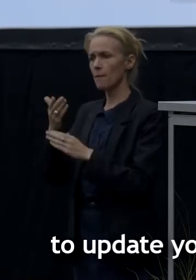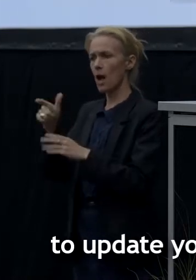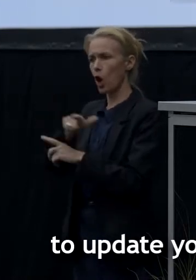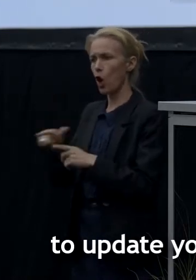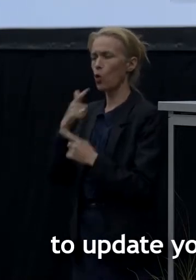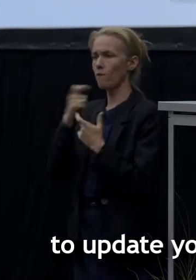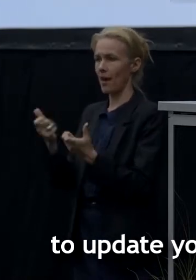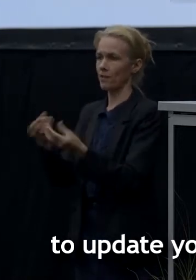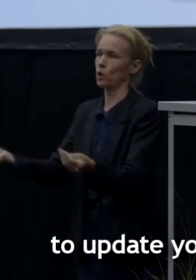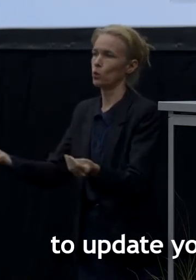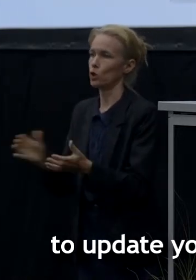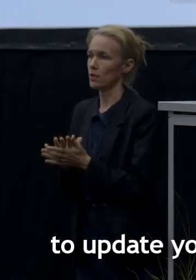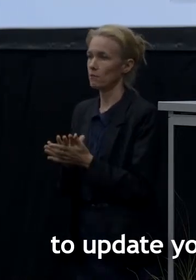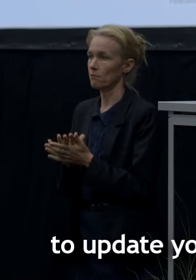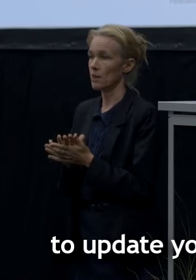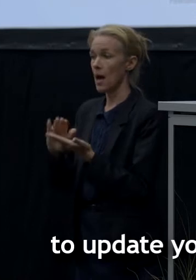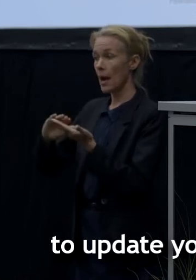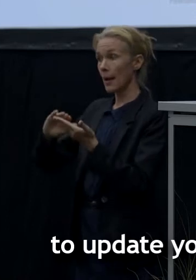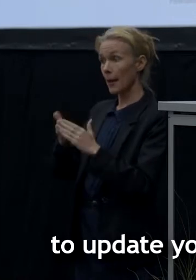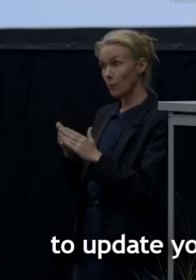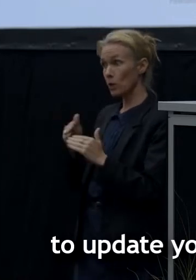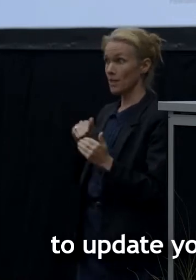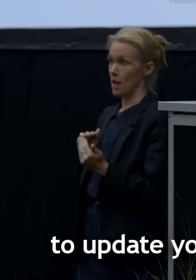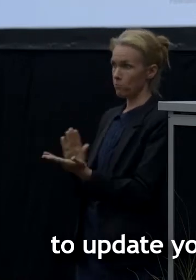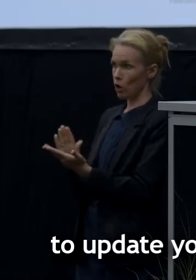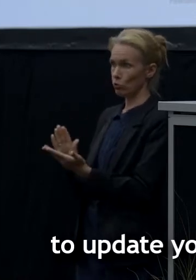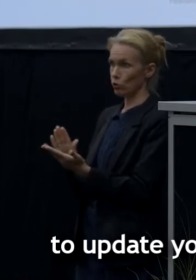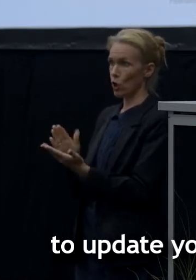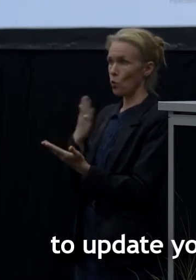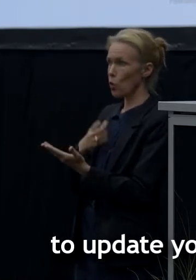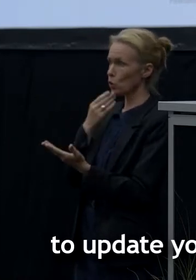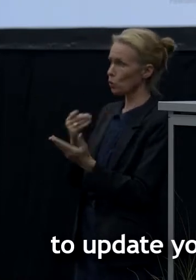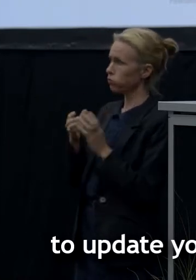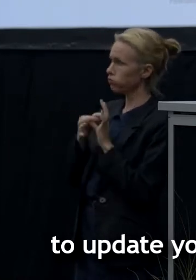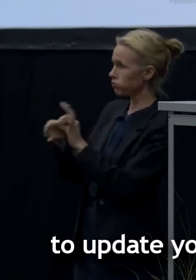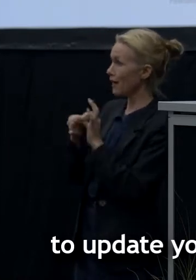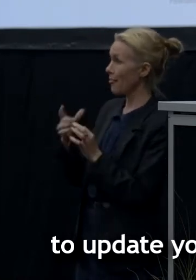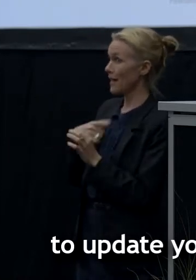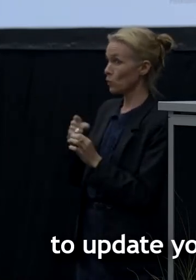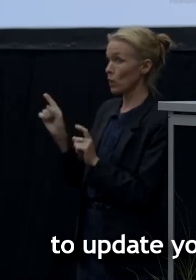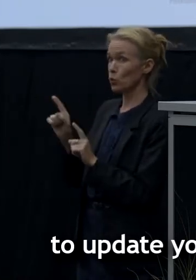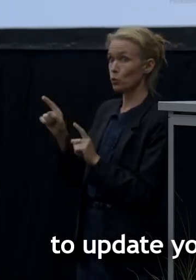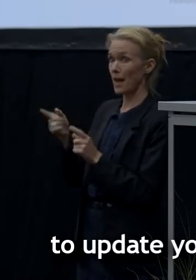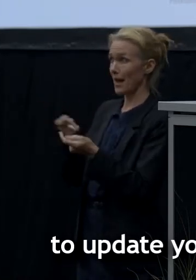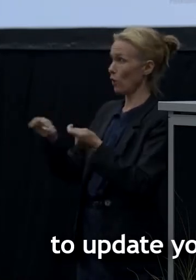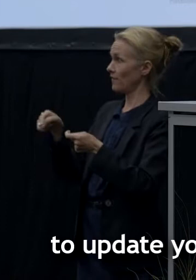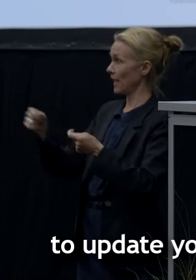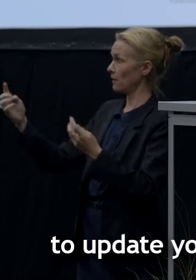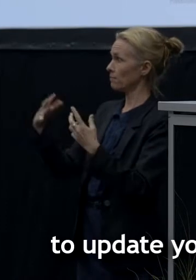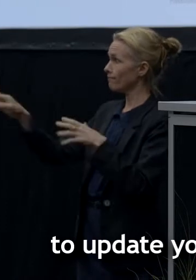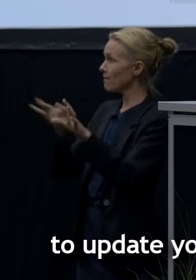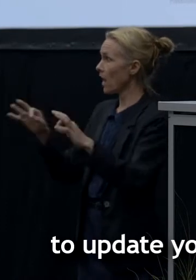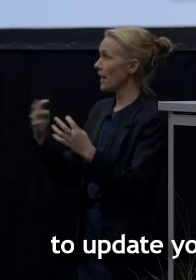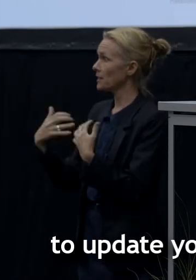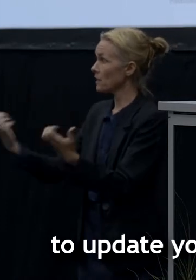truly grassroots approach, and that's why we've asked you to come today to begin to explore this topic together, be part of the conversation, and